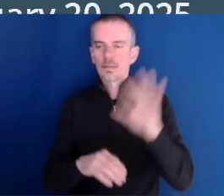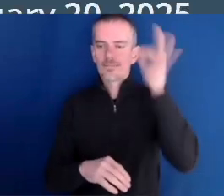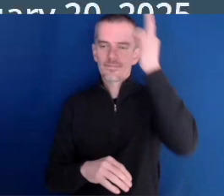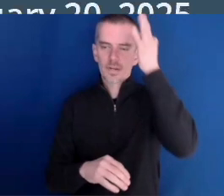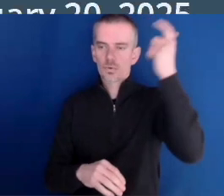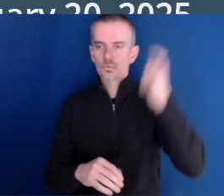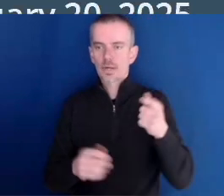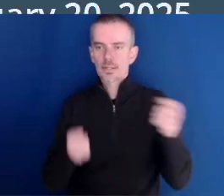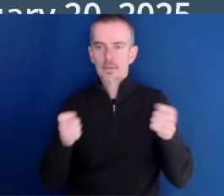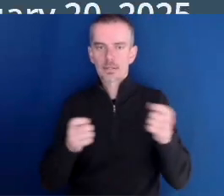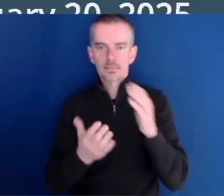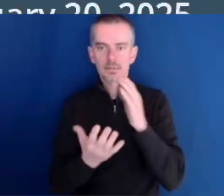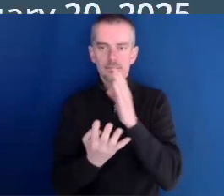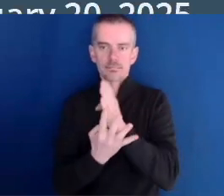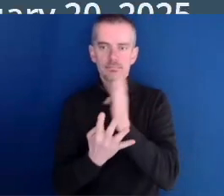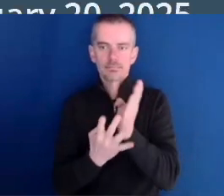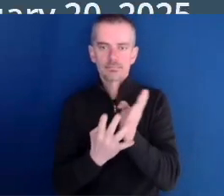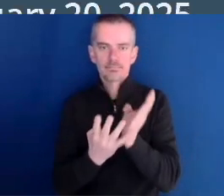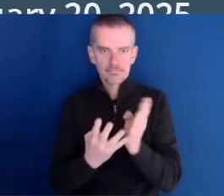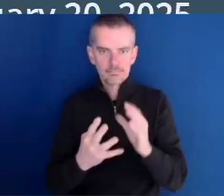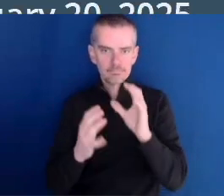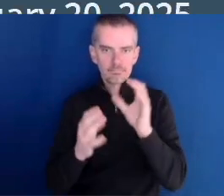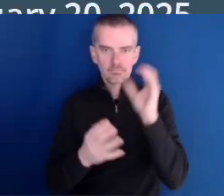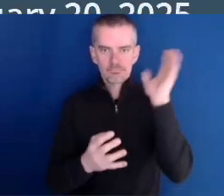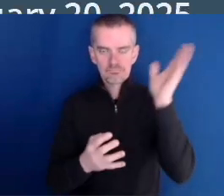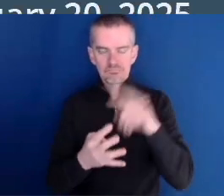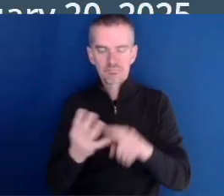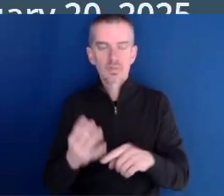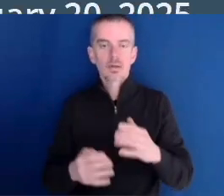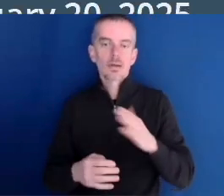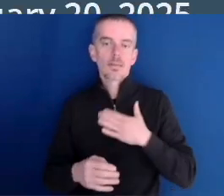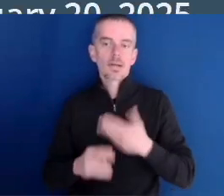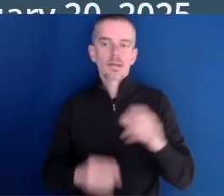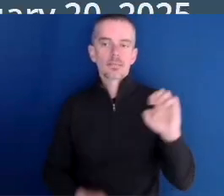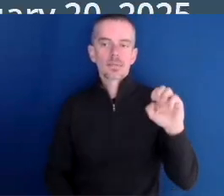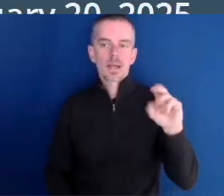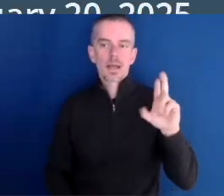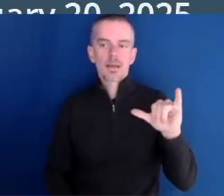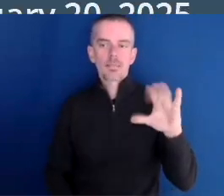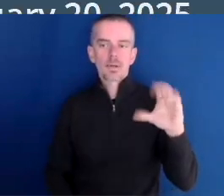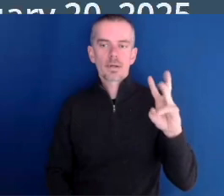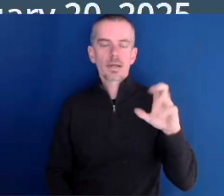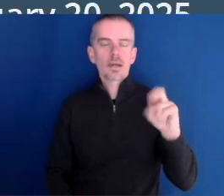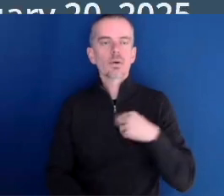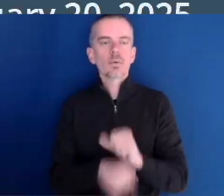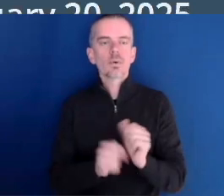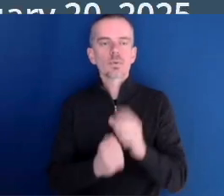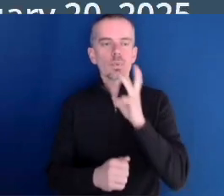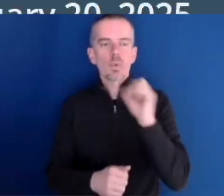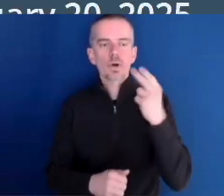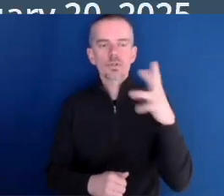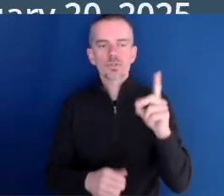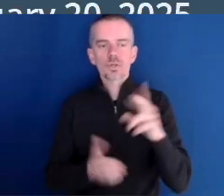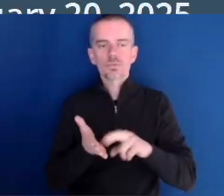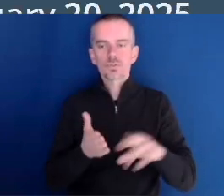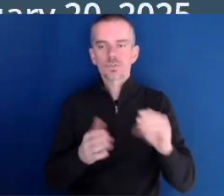management series. Again, thanks for being here. My name is Emery Cowan. I work with the Watershed Research and Training Center and the